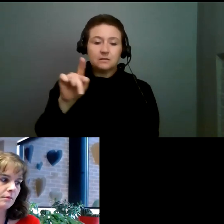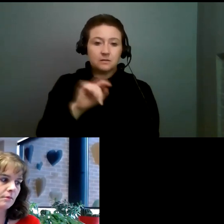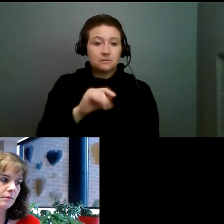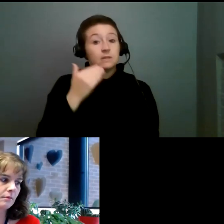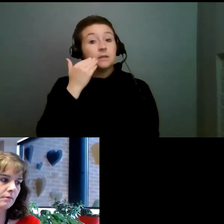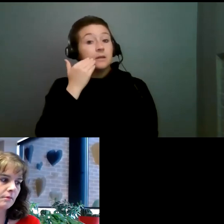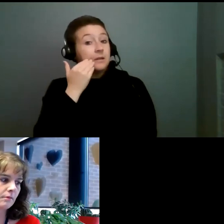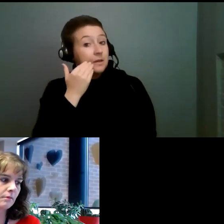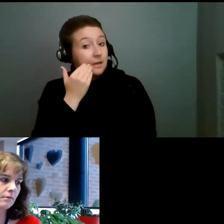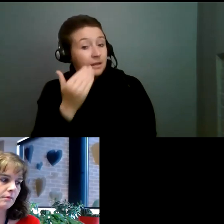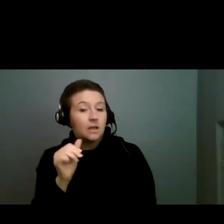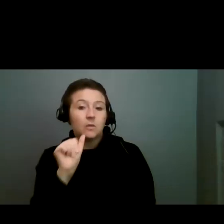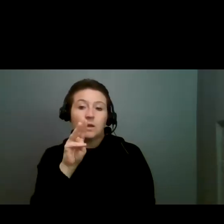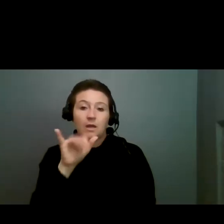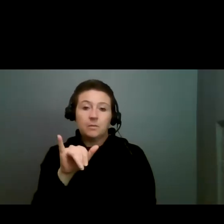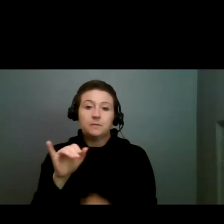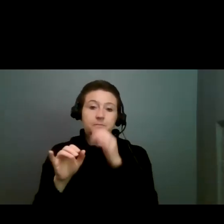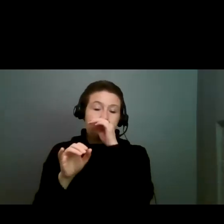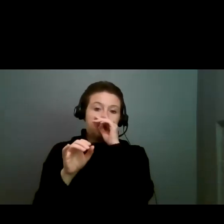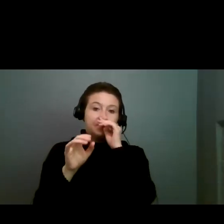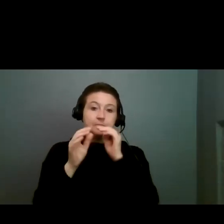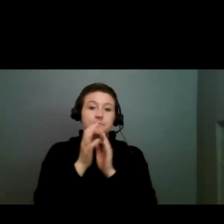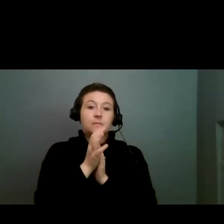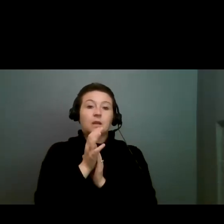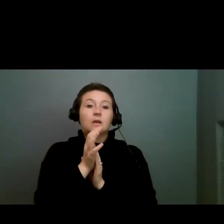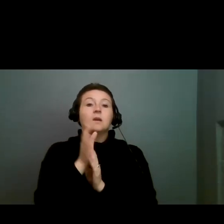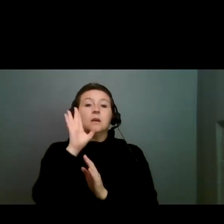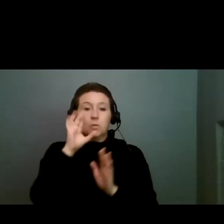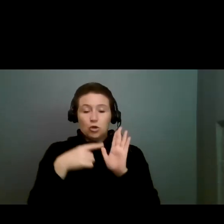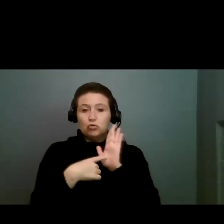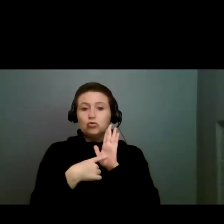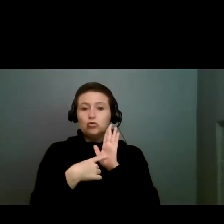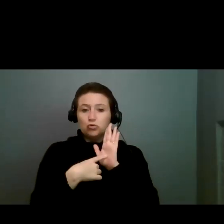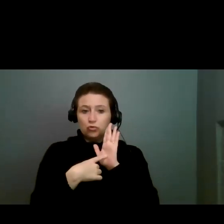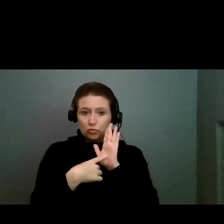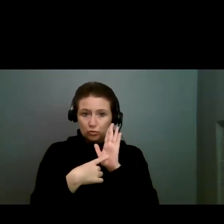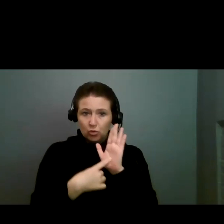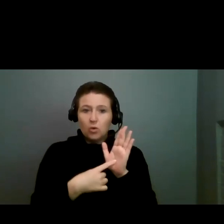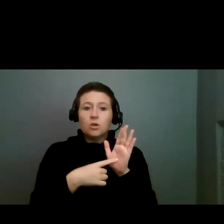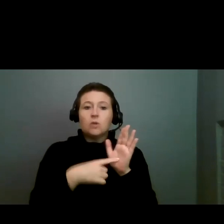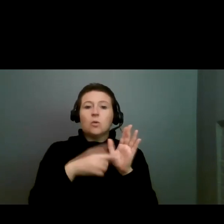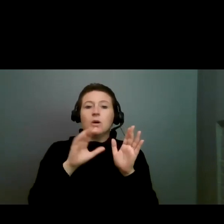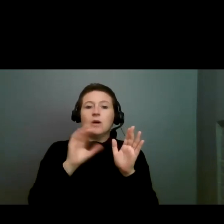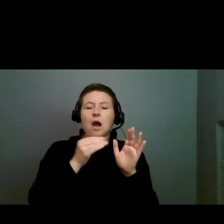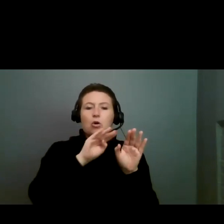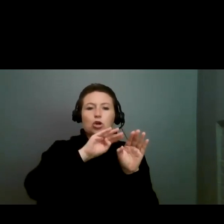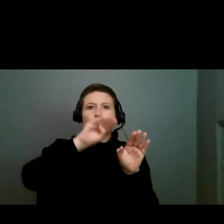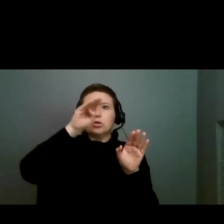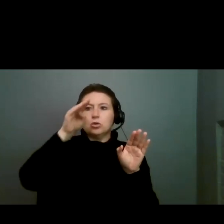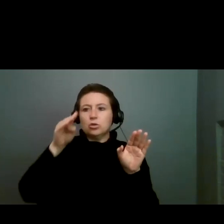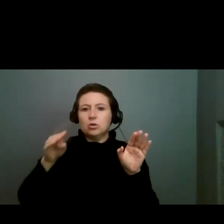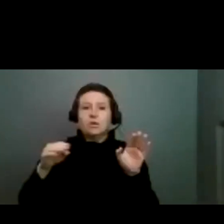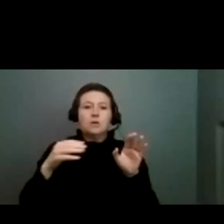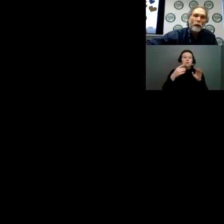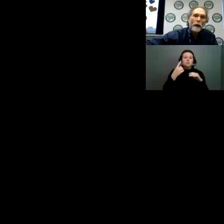Thanks, Amy. So we'll show you the epidemic curve that we're using. It's 1 day of update